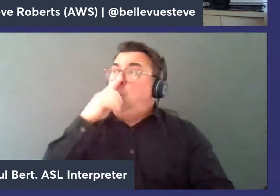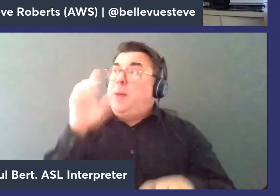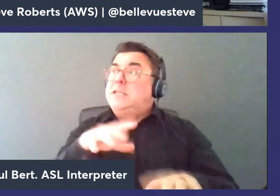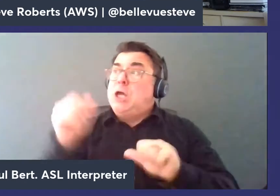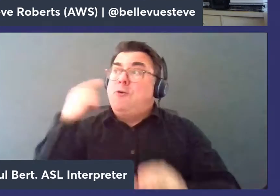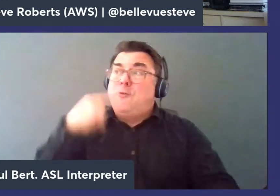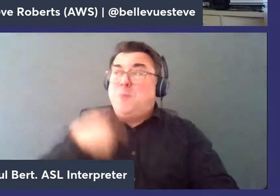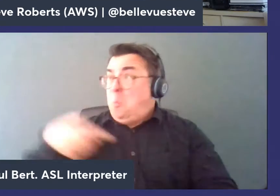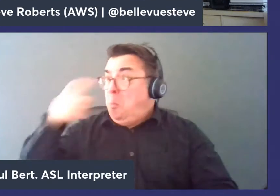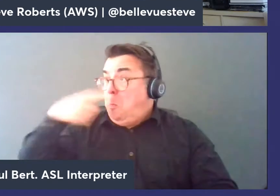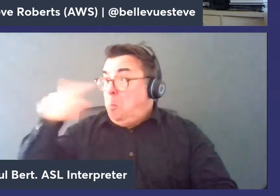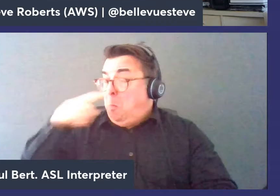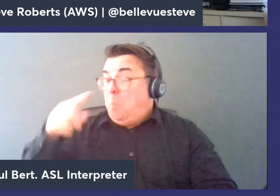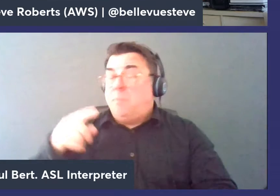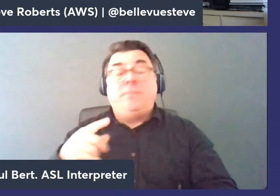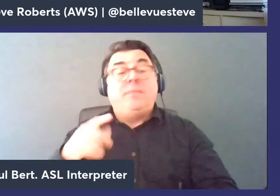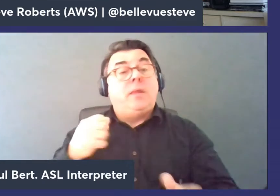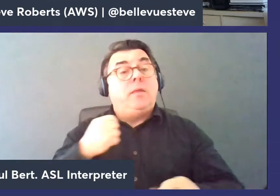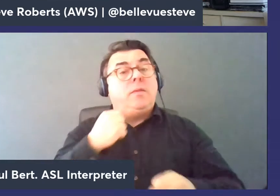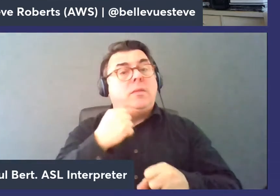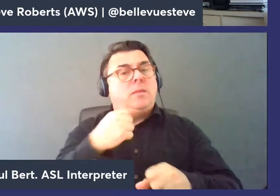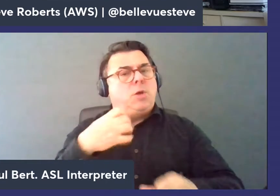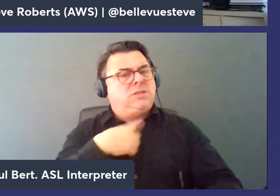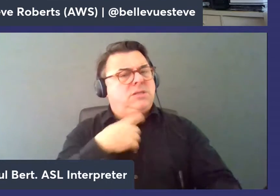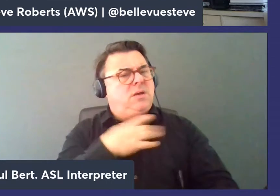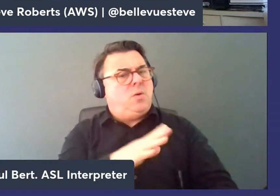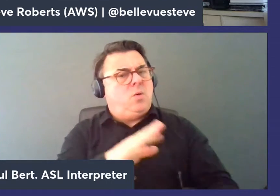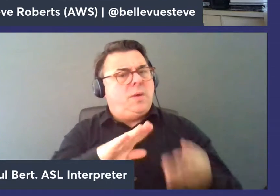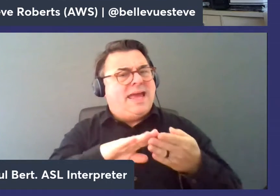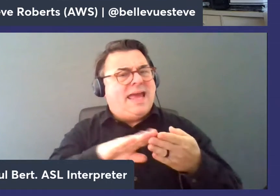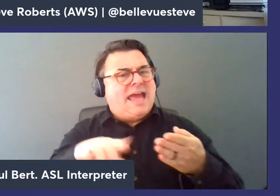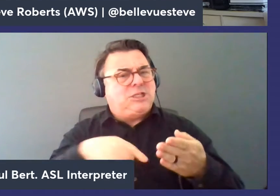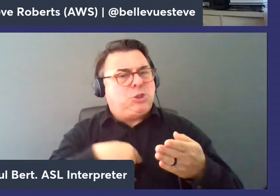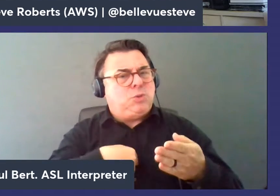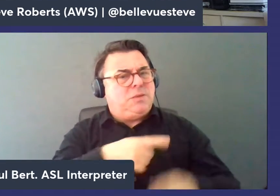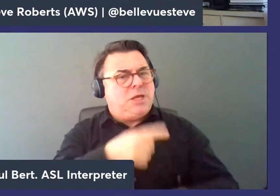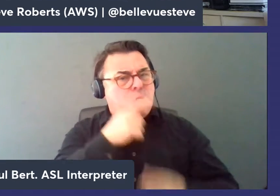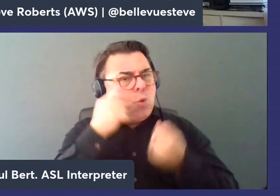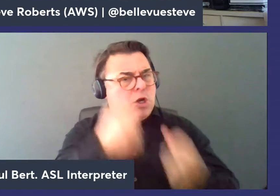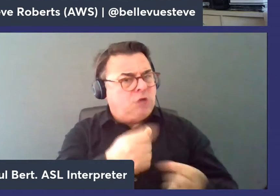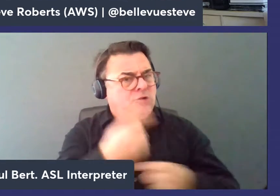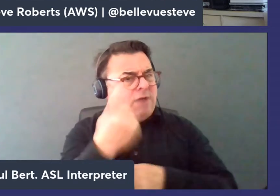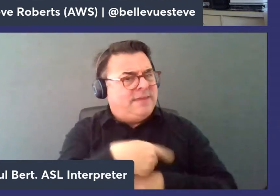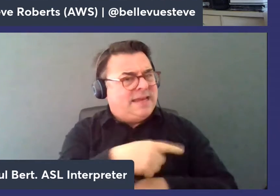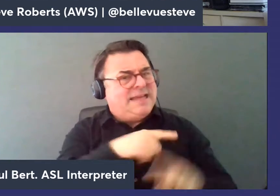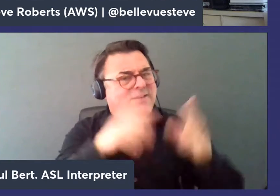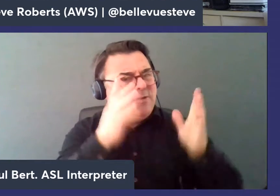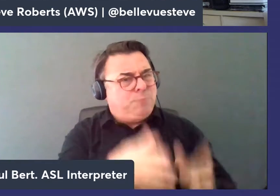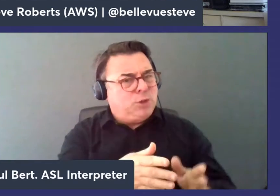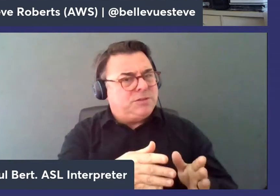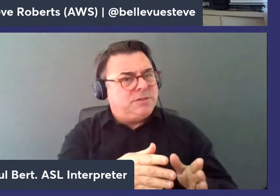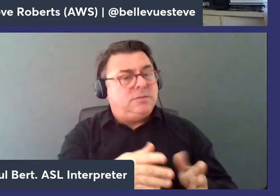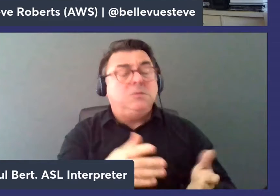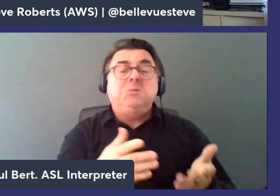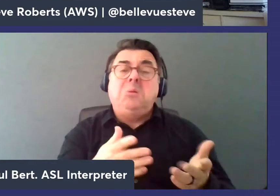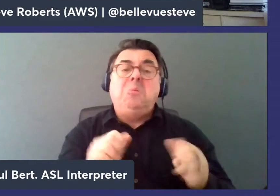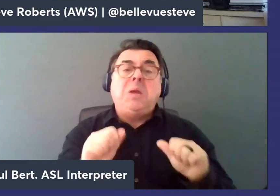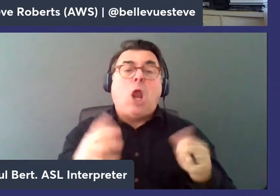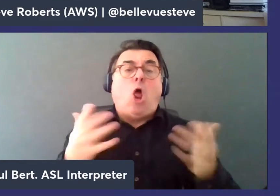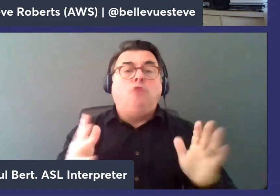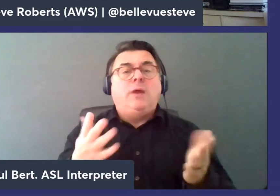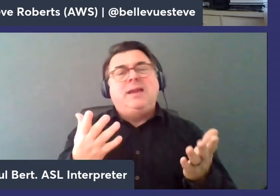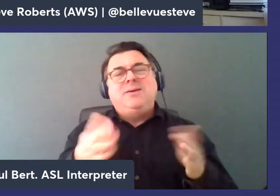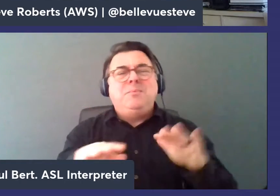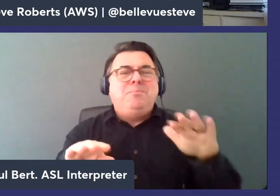route?" Well, now, the employer can say, "Oh, hey, you weren't the one actually driving that load." So there's things that we can do with just